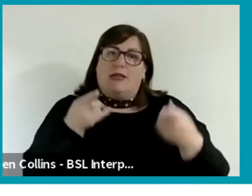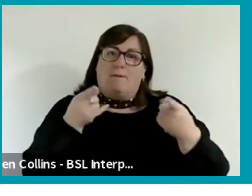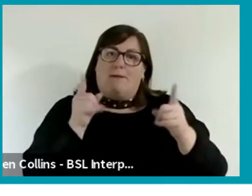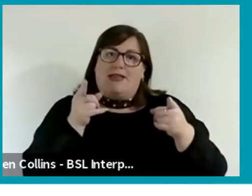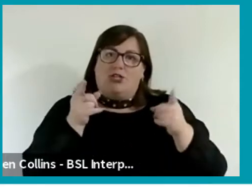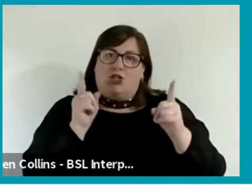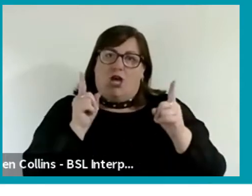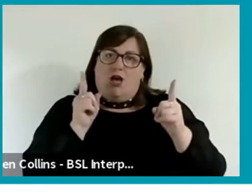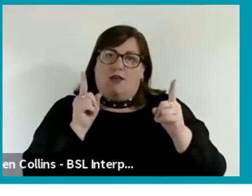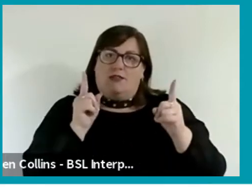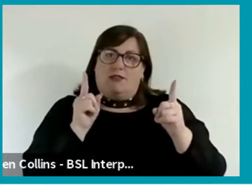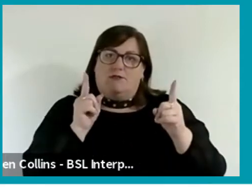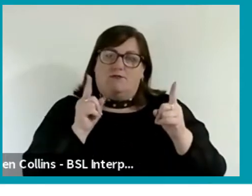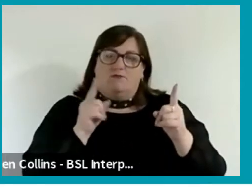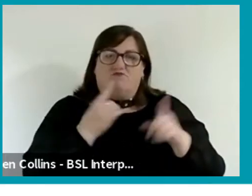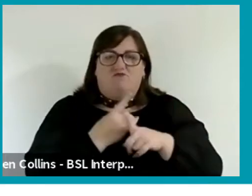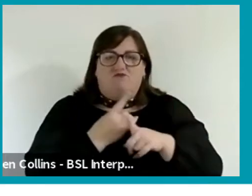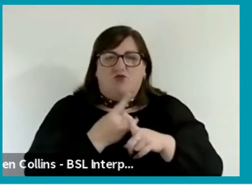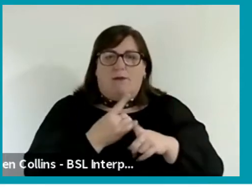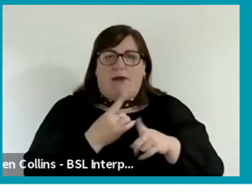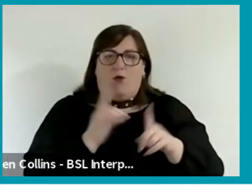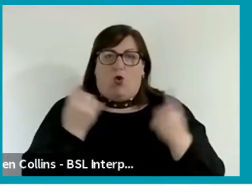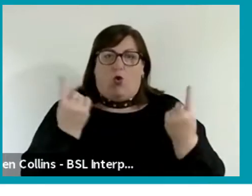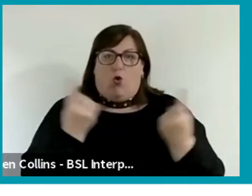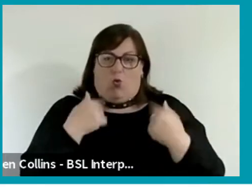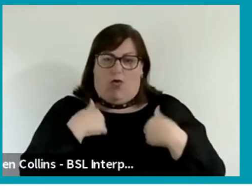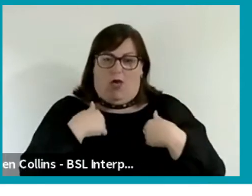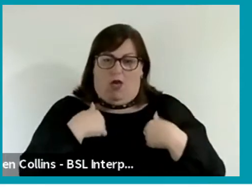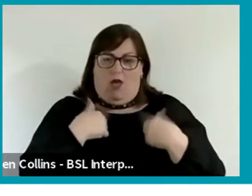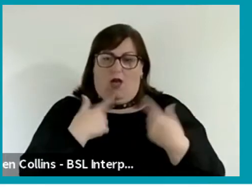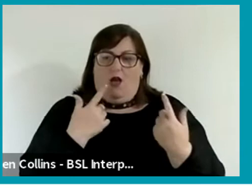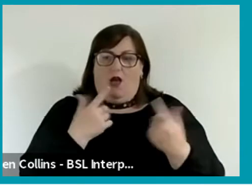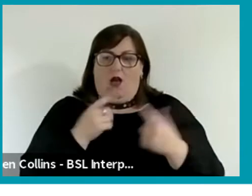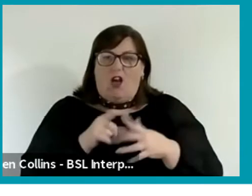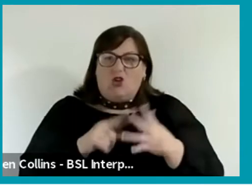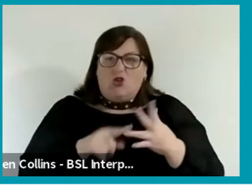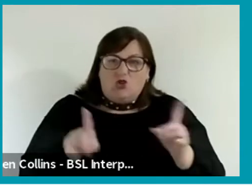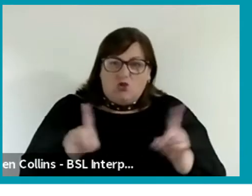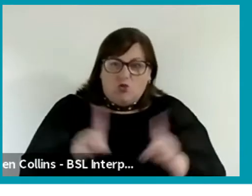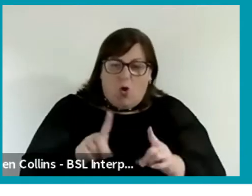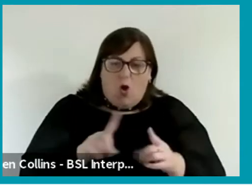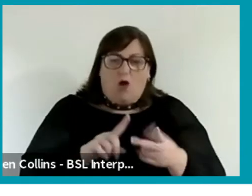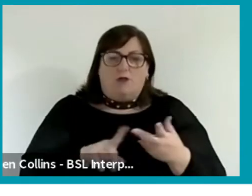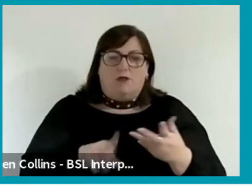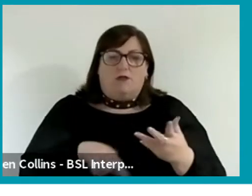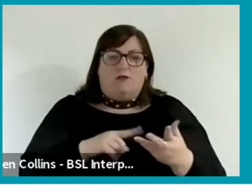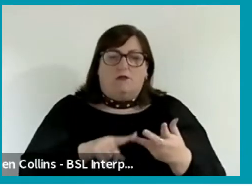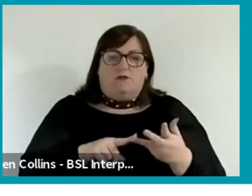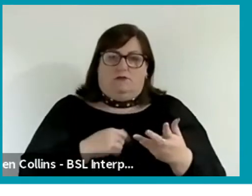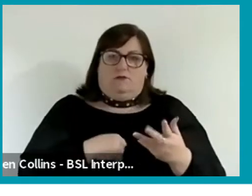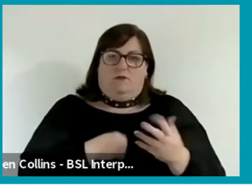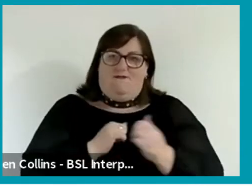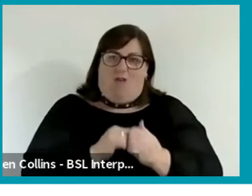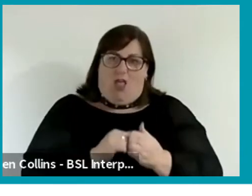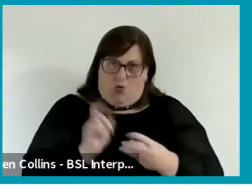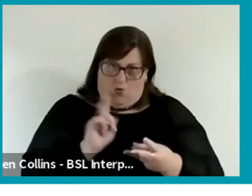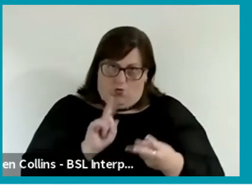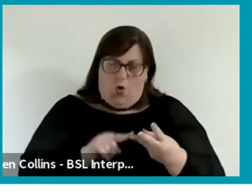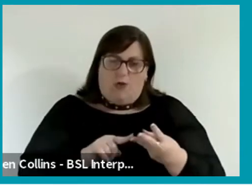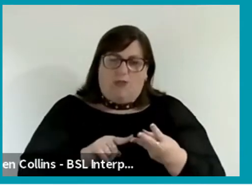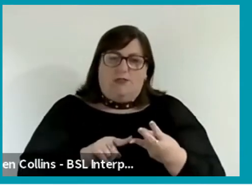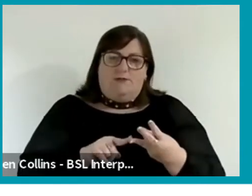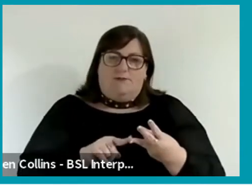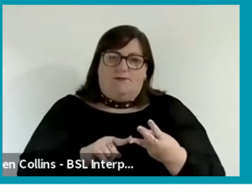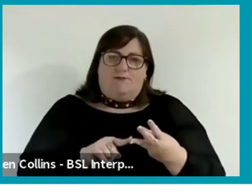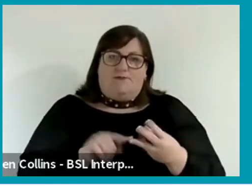who we are, what we do, what our values are, getting back to what we've said before. And second thing would be to